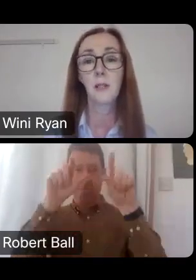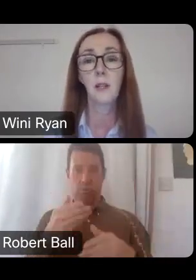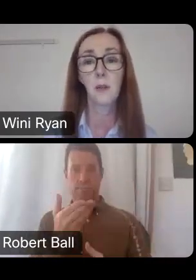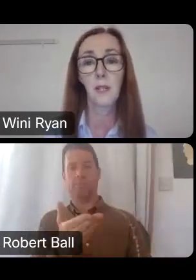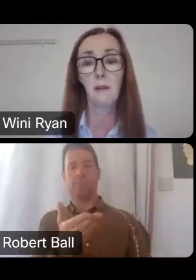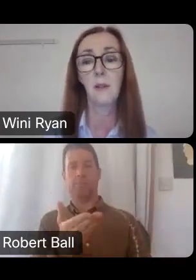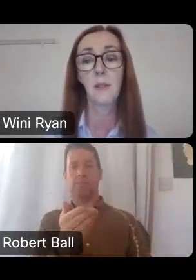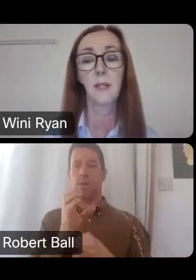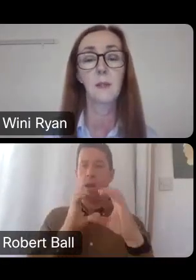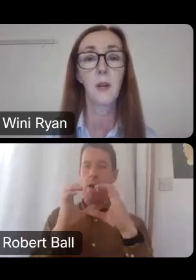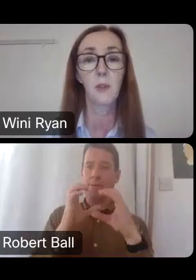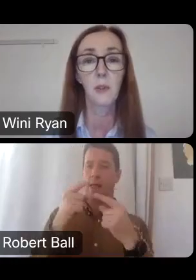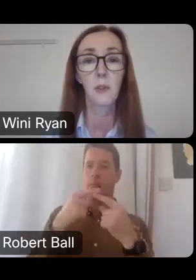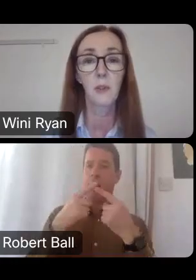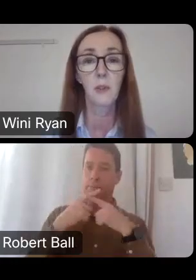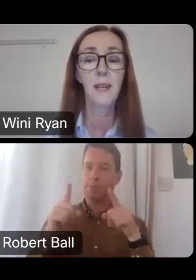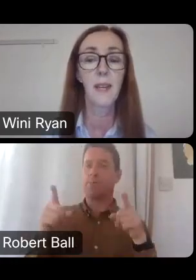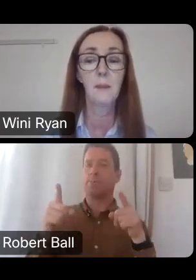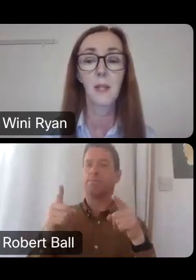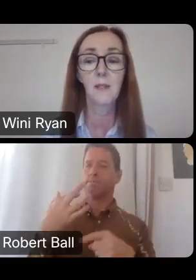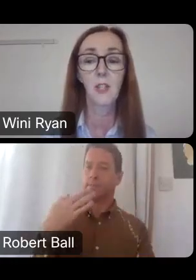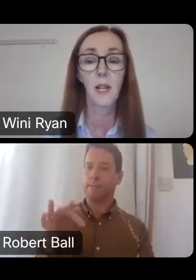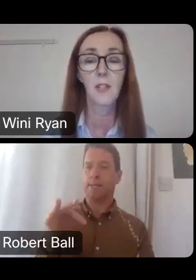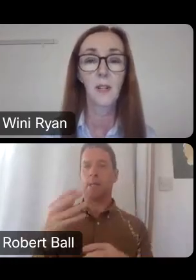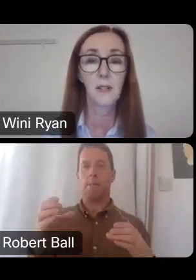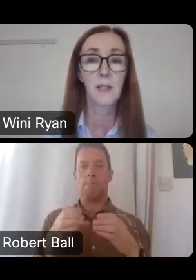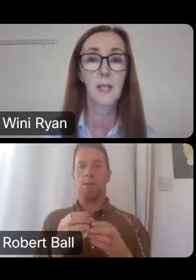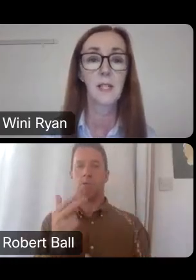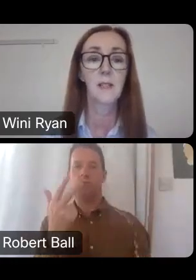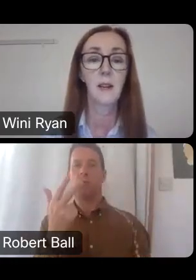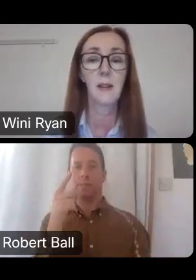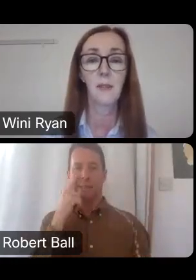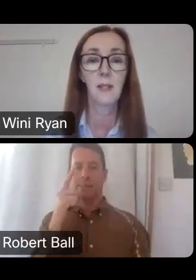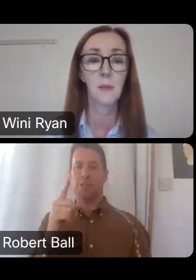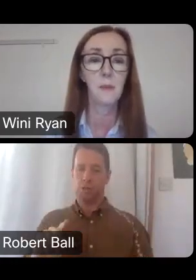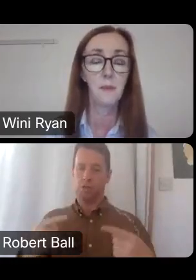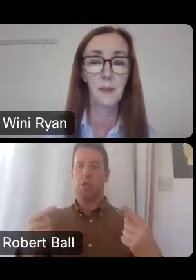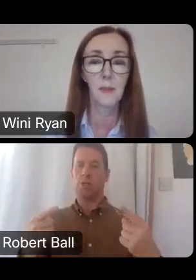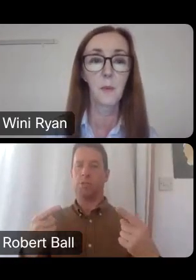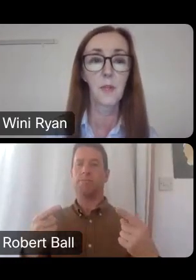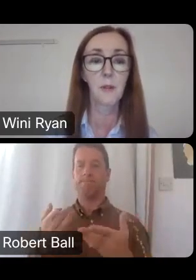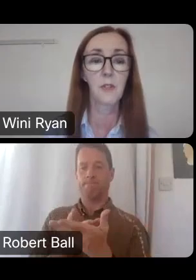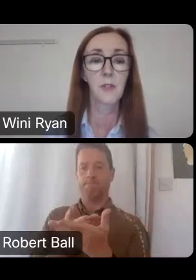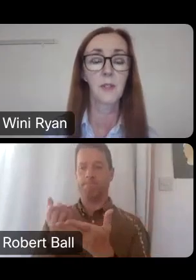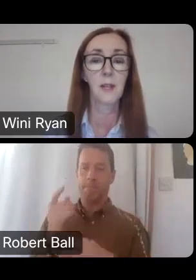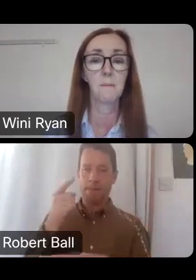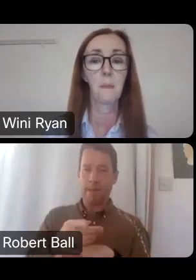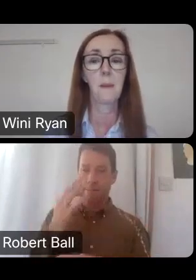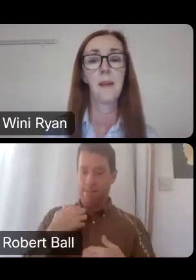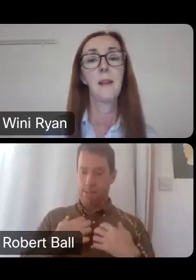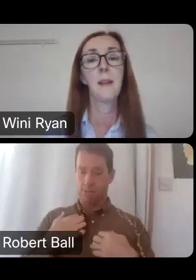like disclosing errors, that's module 3. You can see challenging consultations there if that's the one you're interested